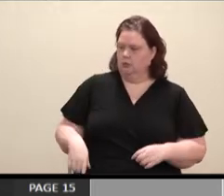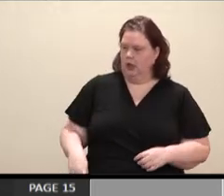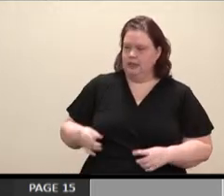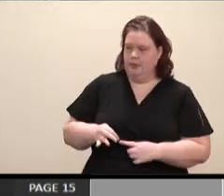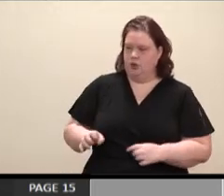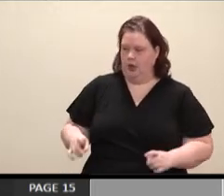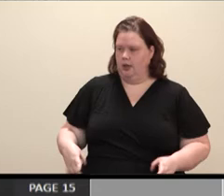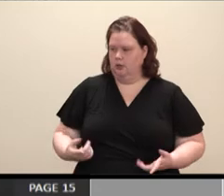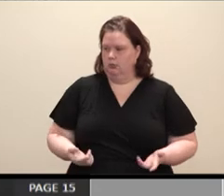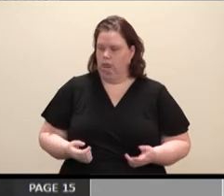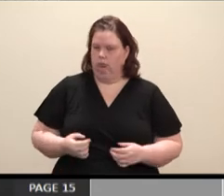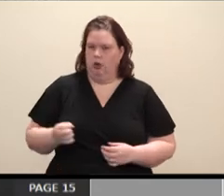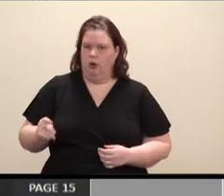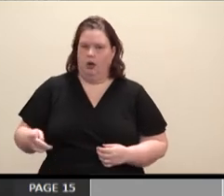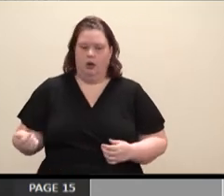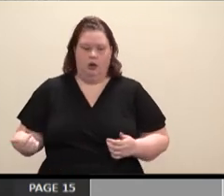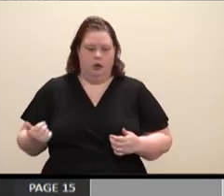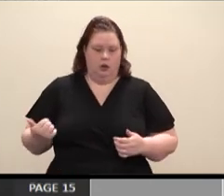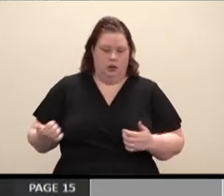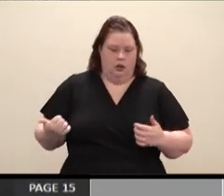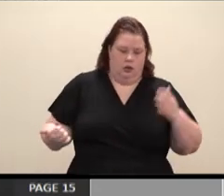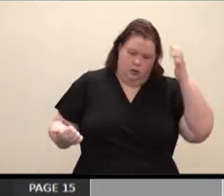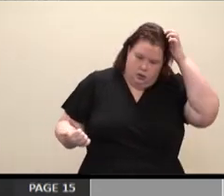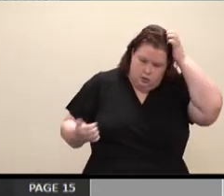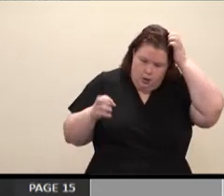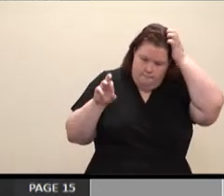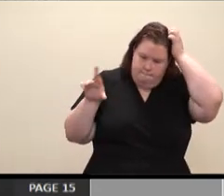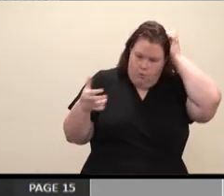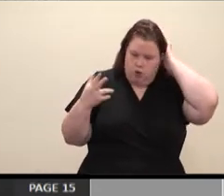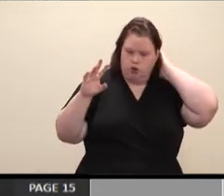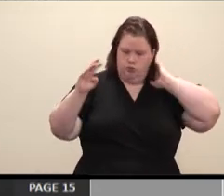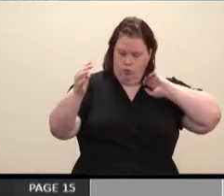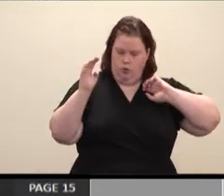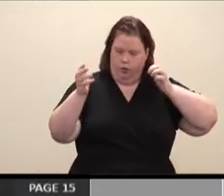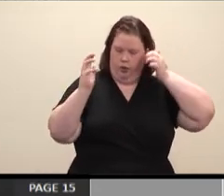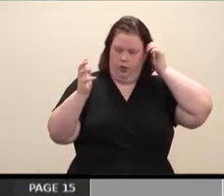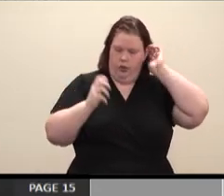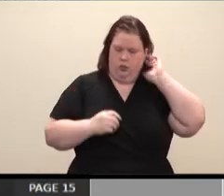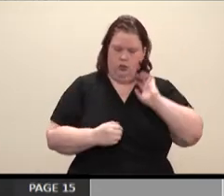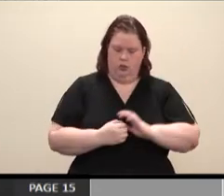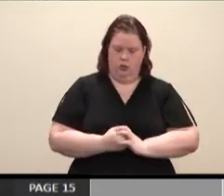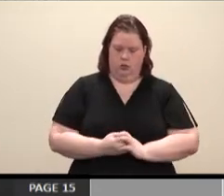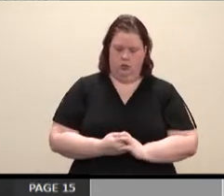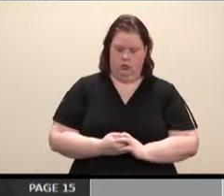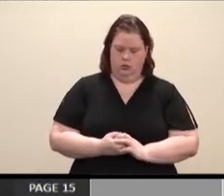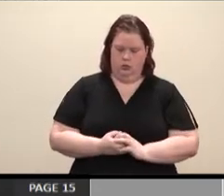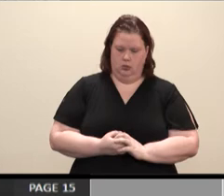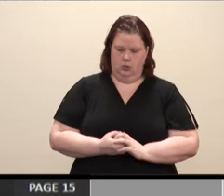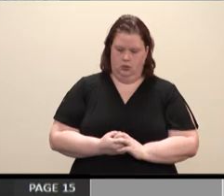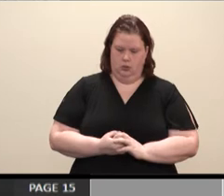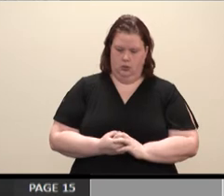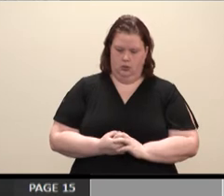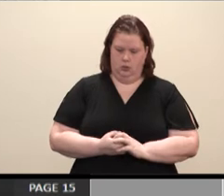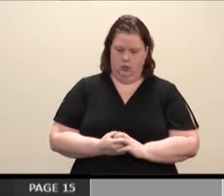with the change that they put out on March 4th, we would be at